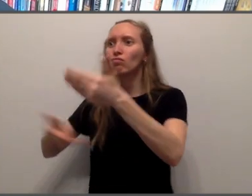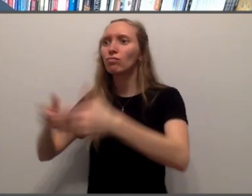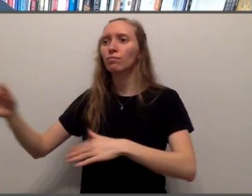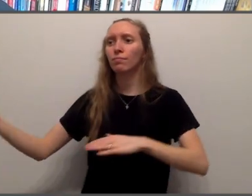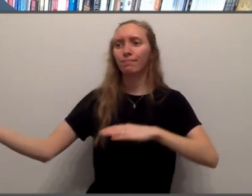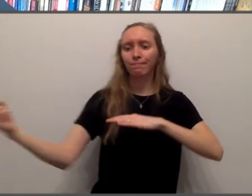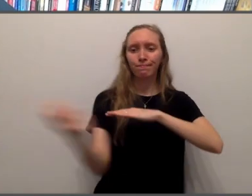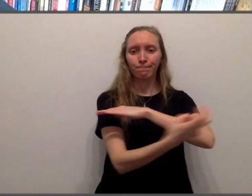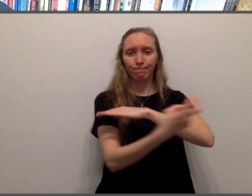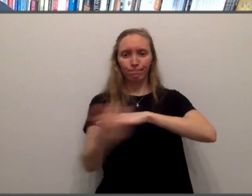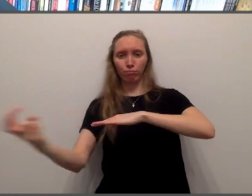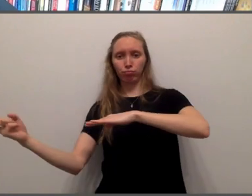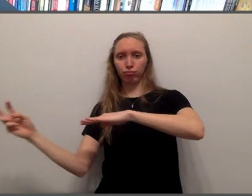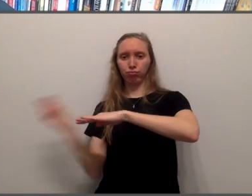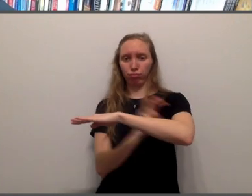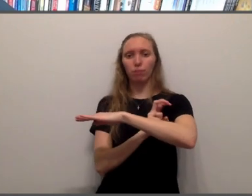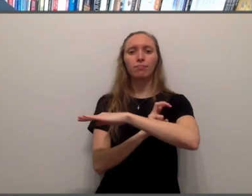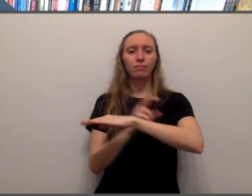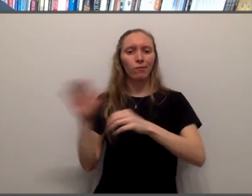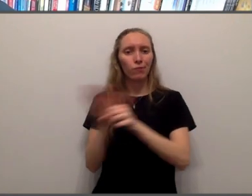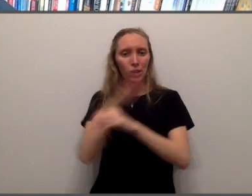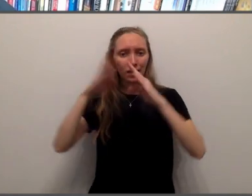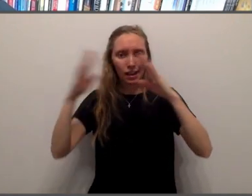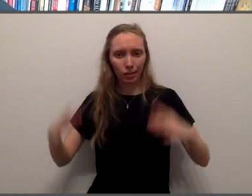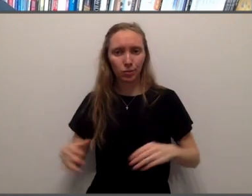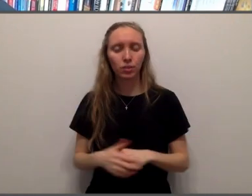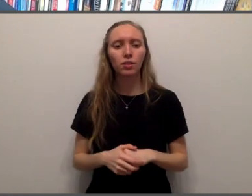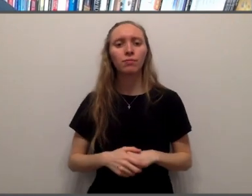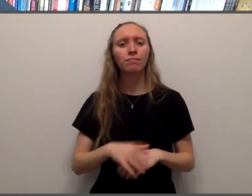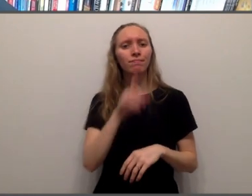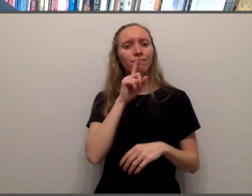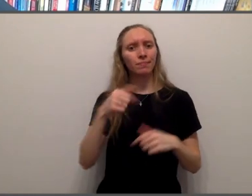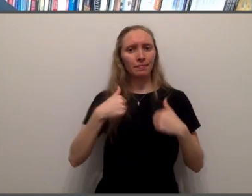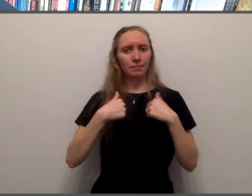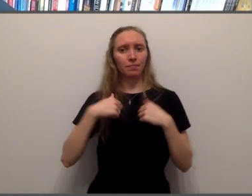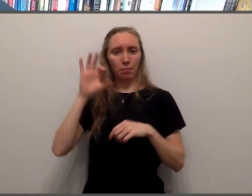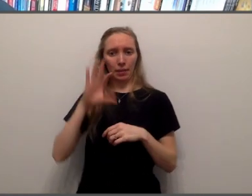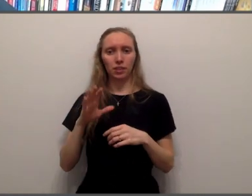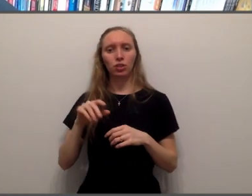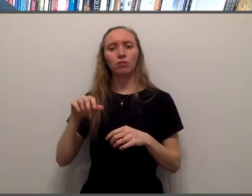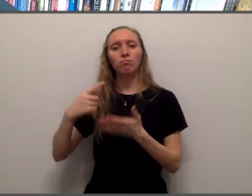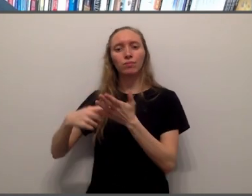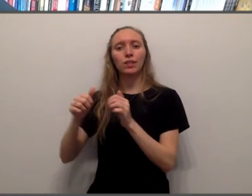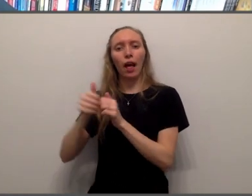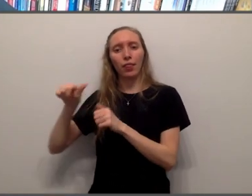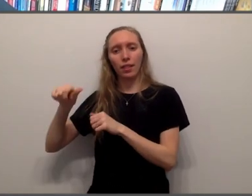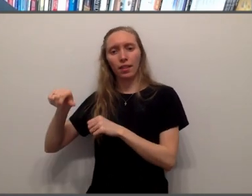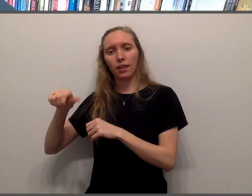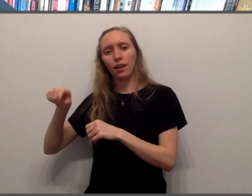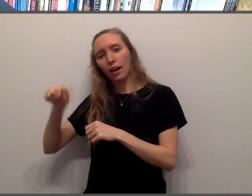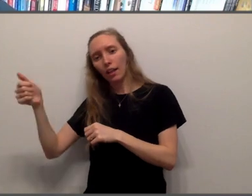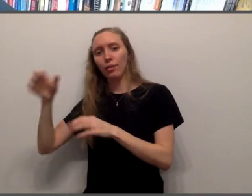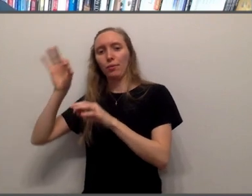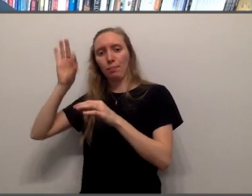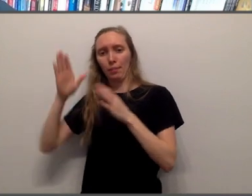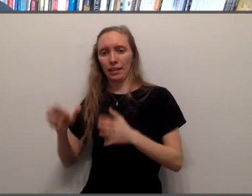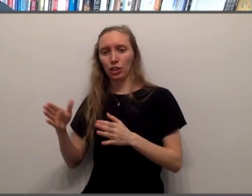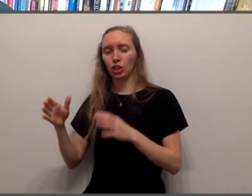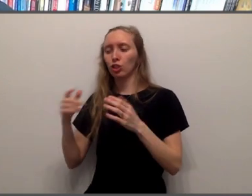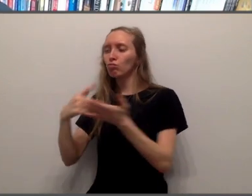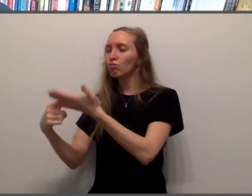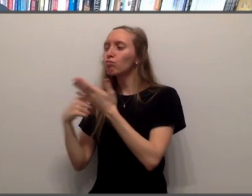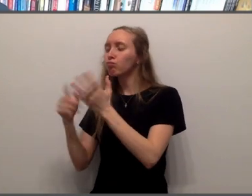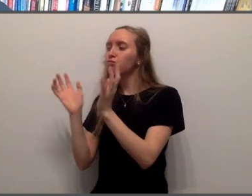planning, in our process, in our programming. And most of the time, it's almost though